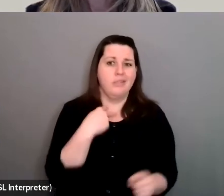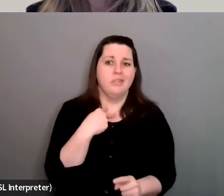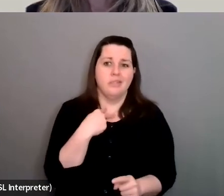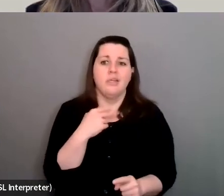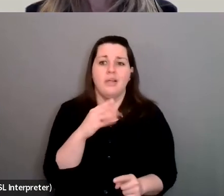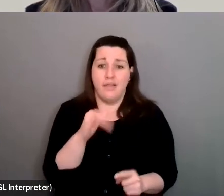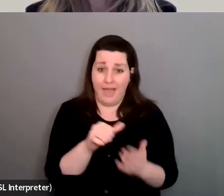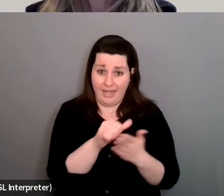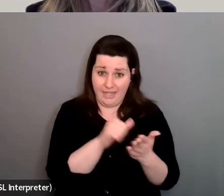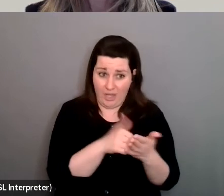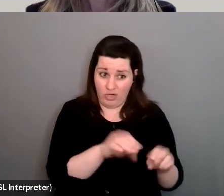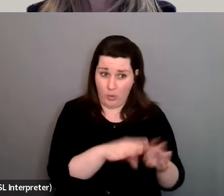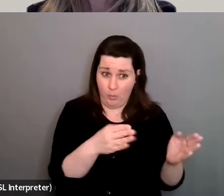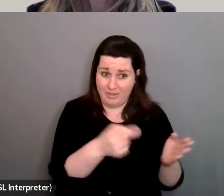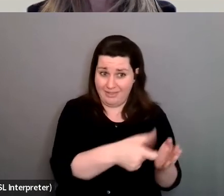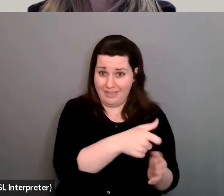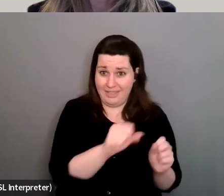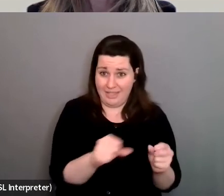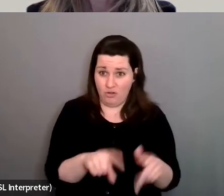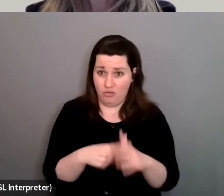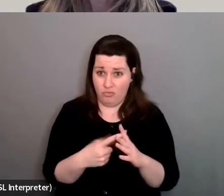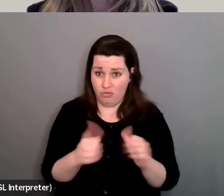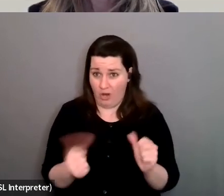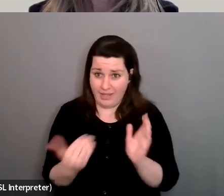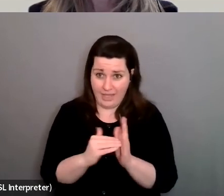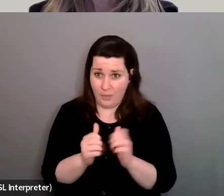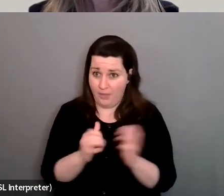tried to open be deleted so we can try again without documentation?